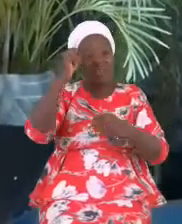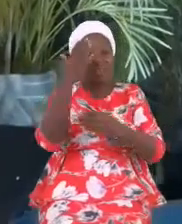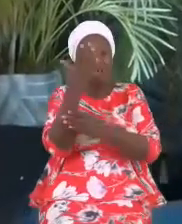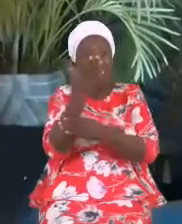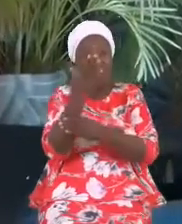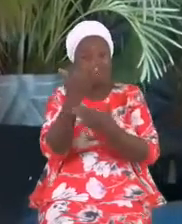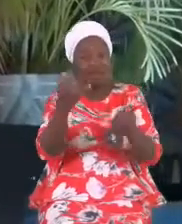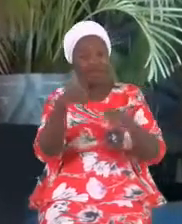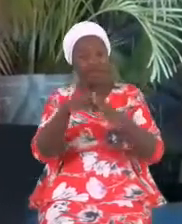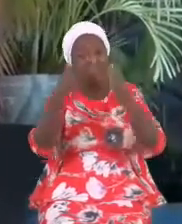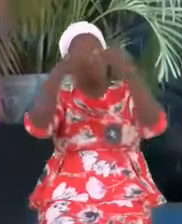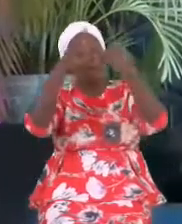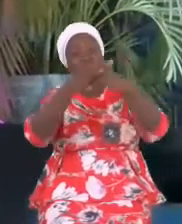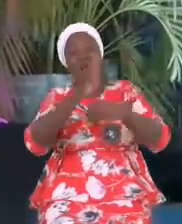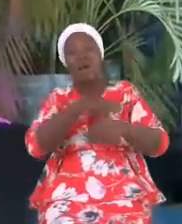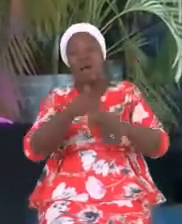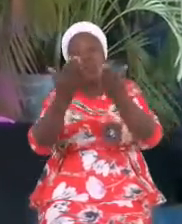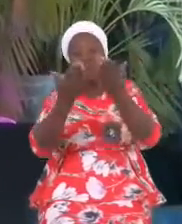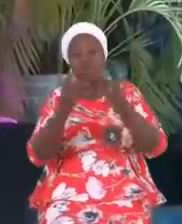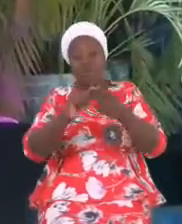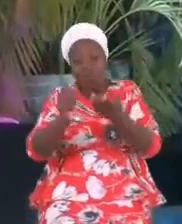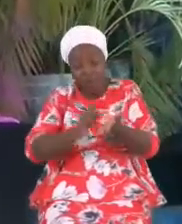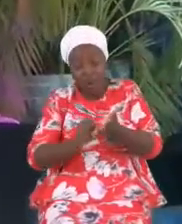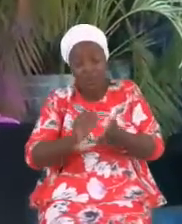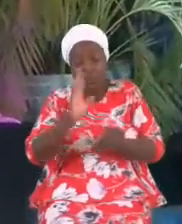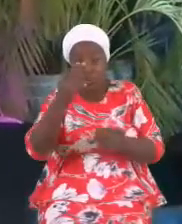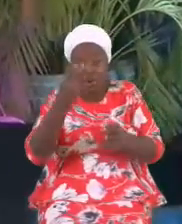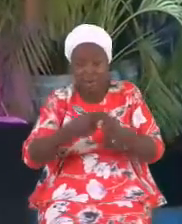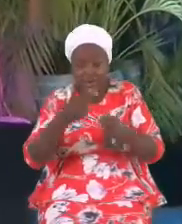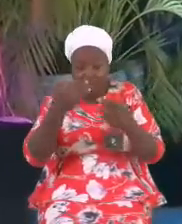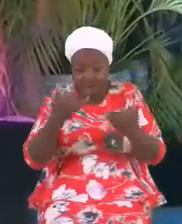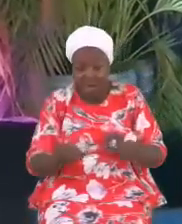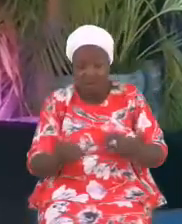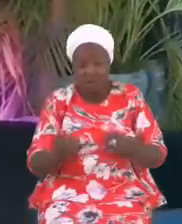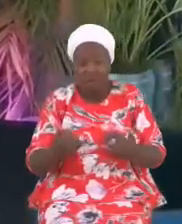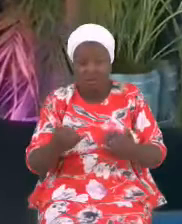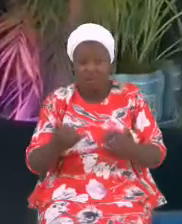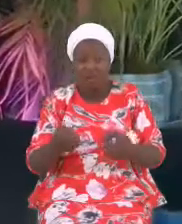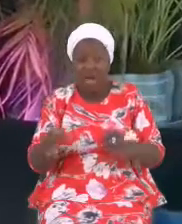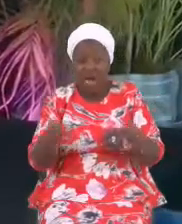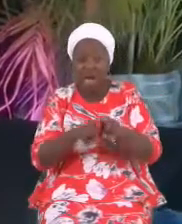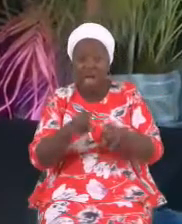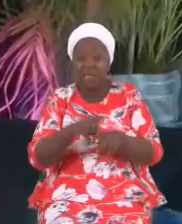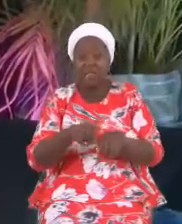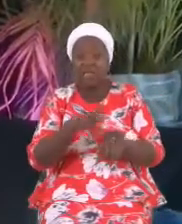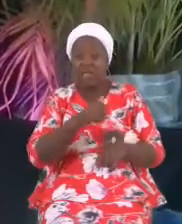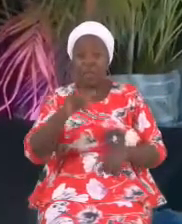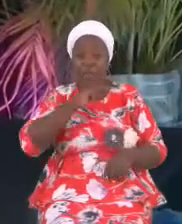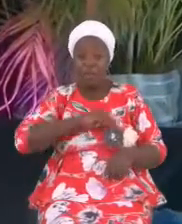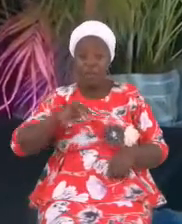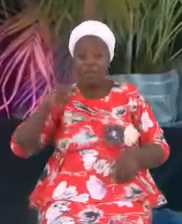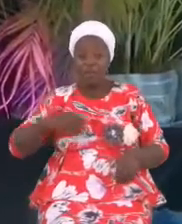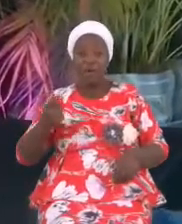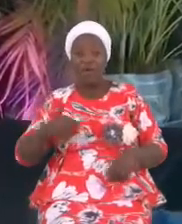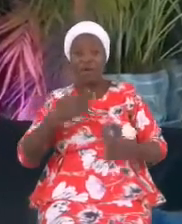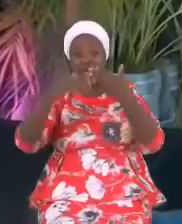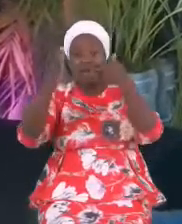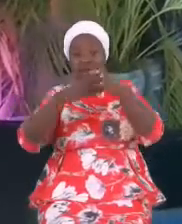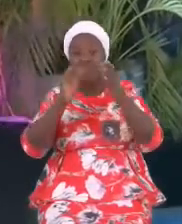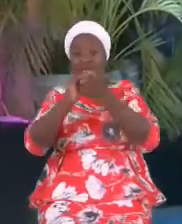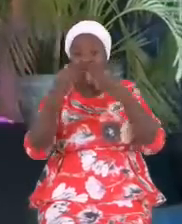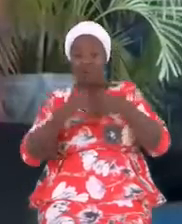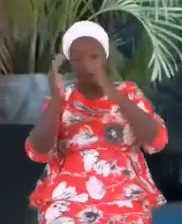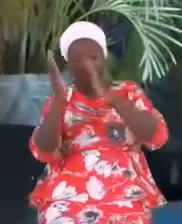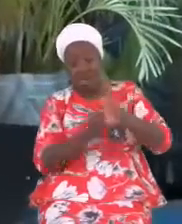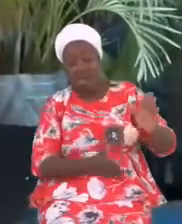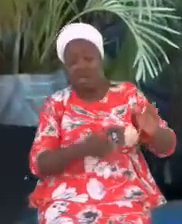name down as the candidate of heaven. That you have now left the broad road and you are